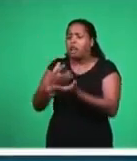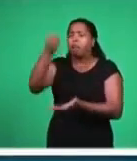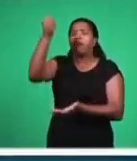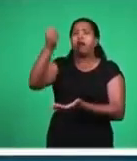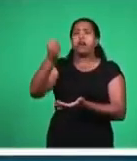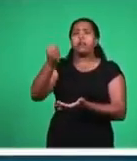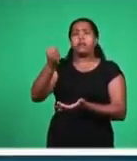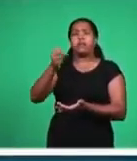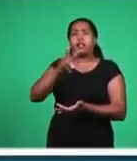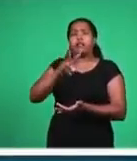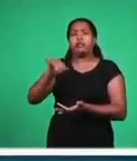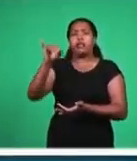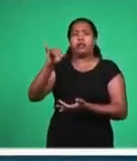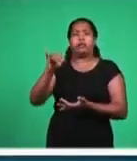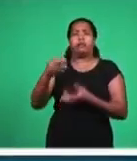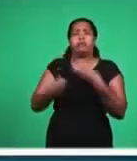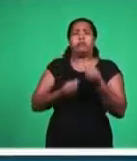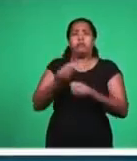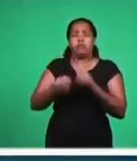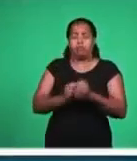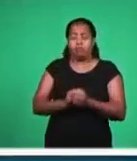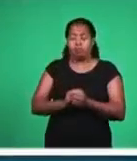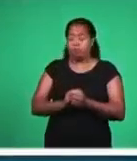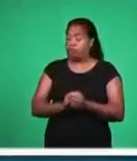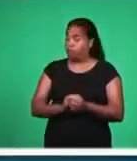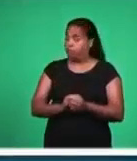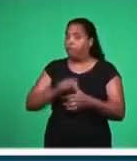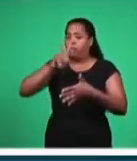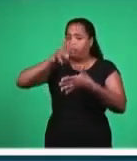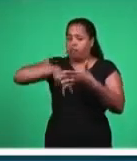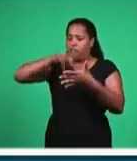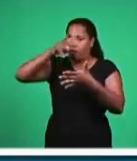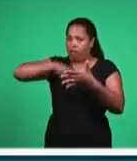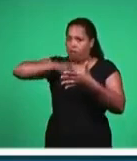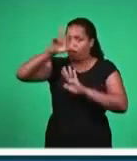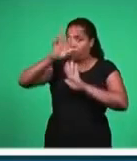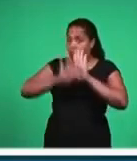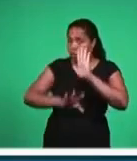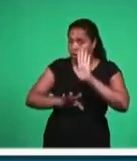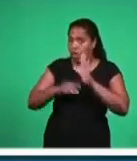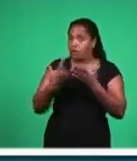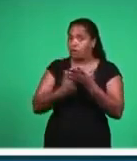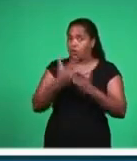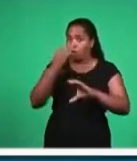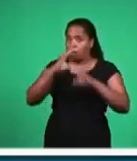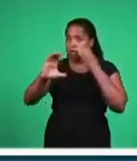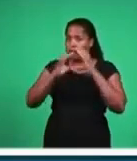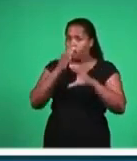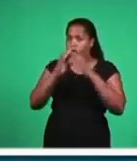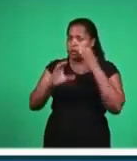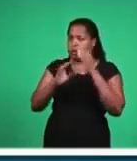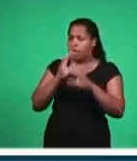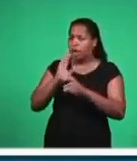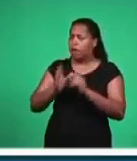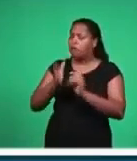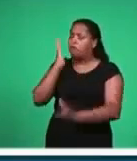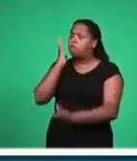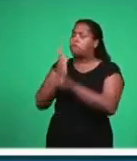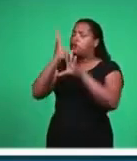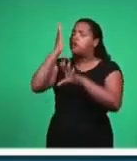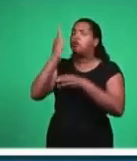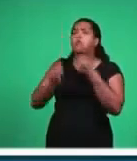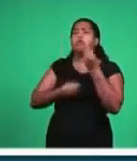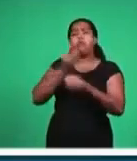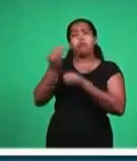a servant will be raptured. Reading the text of Song of Solomon, chapter 6, verse